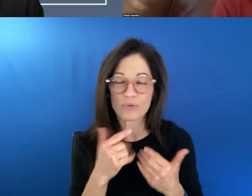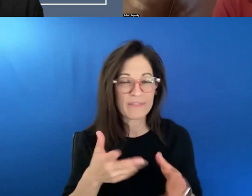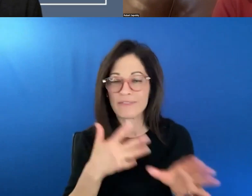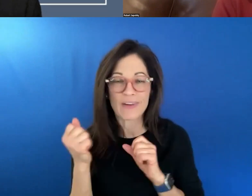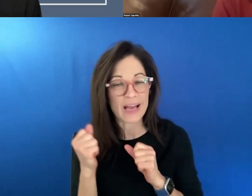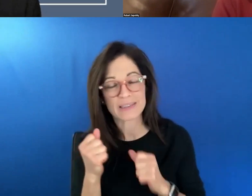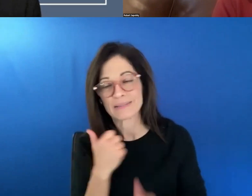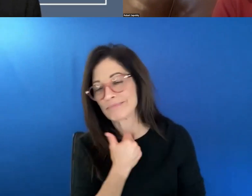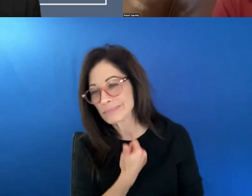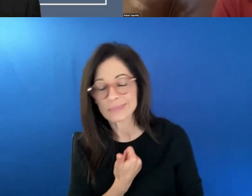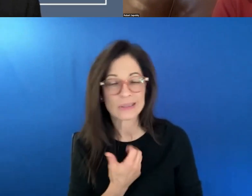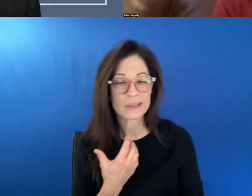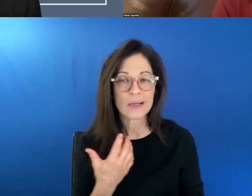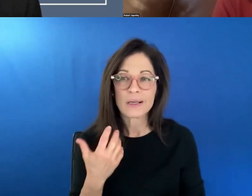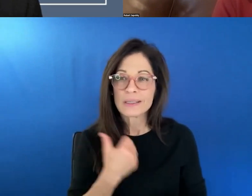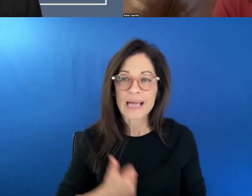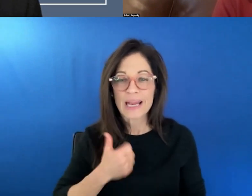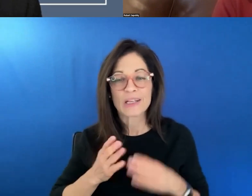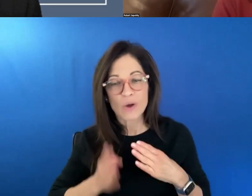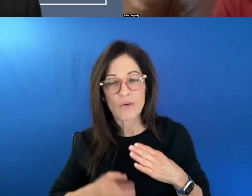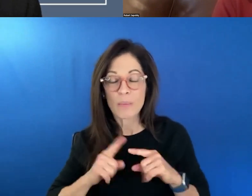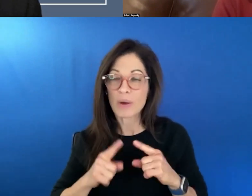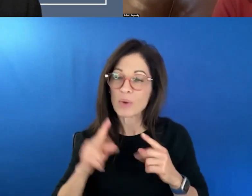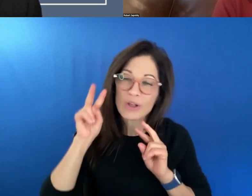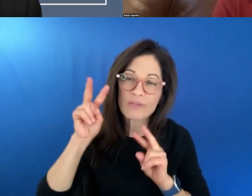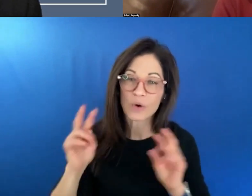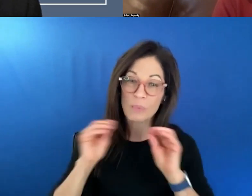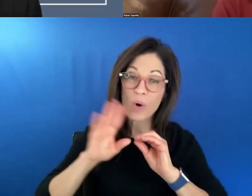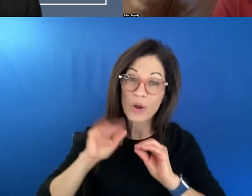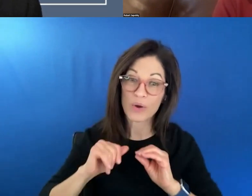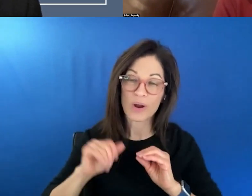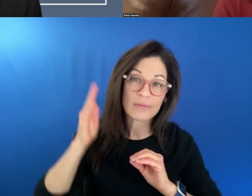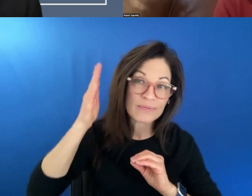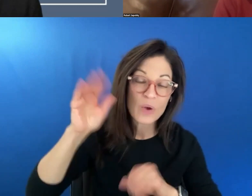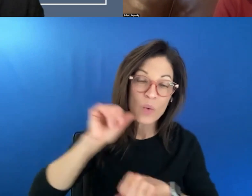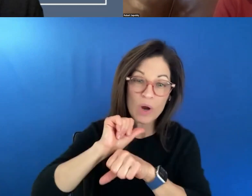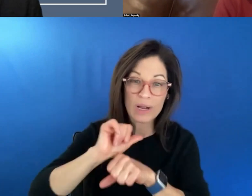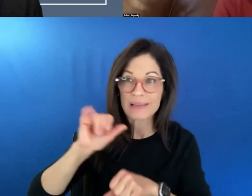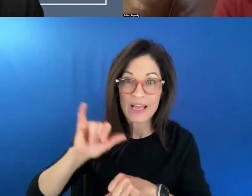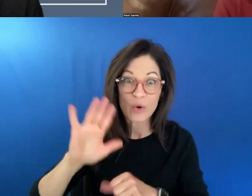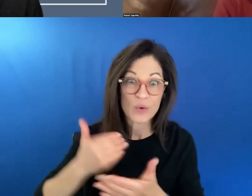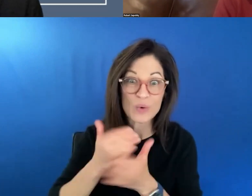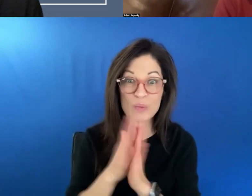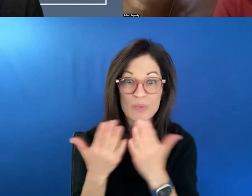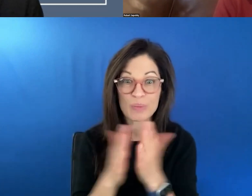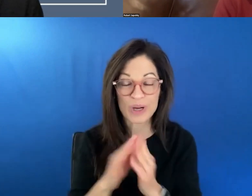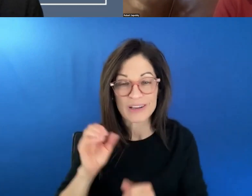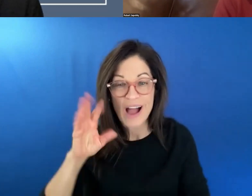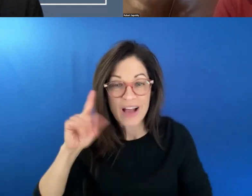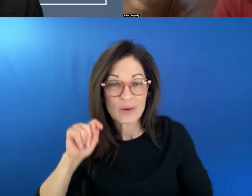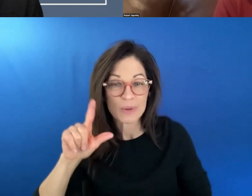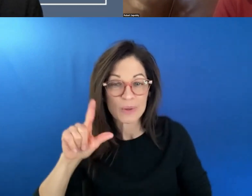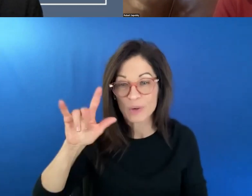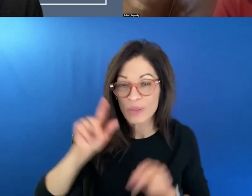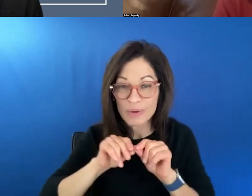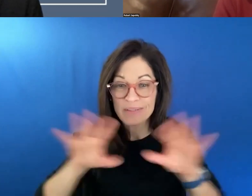to, look forward to your forthcoming works, especially your new book, Determined, which came out in October of 2023. So thank you for